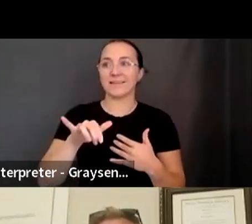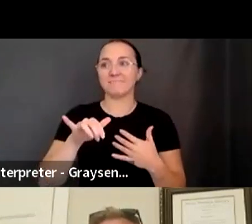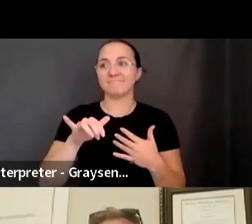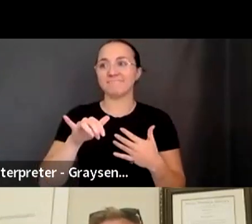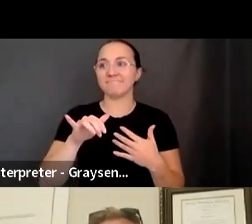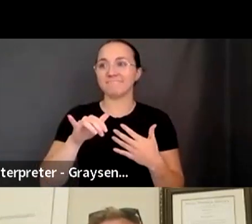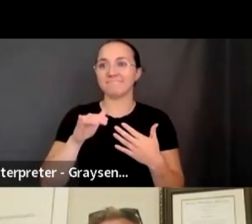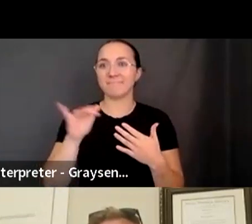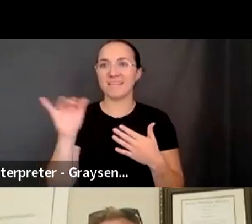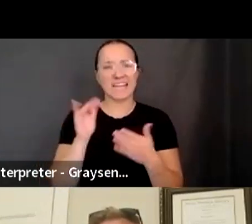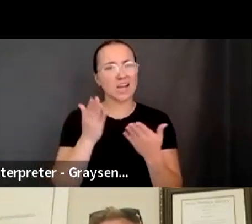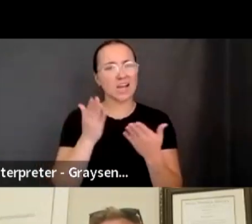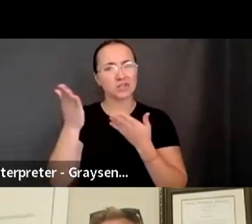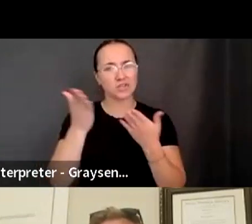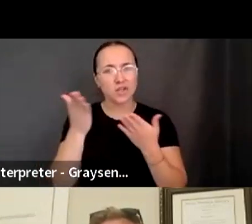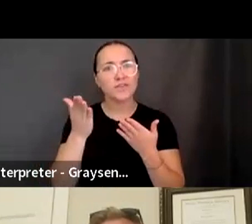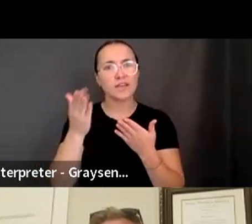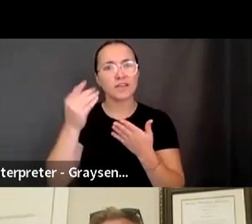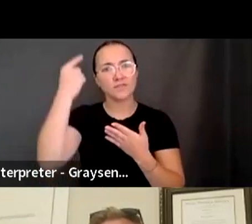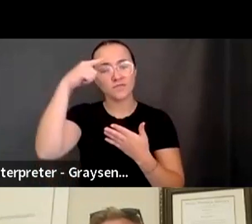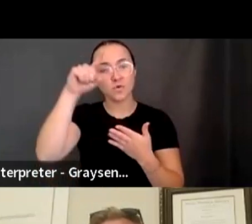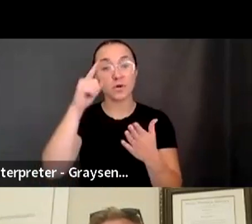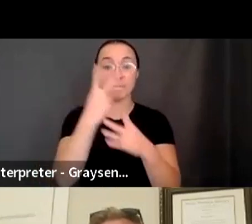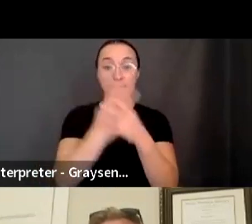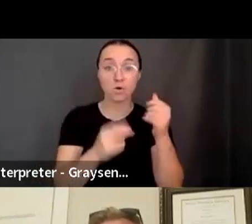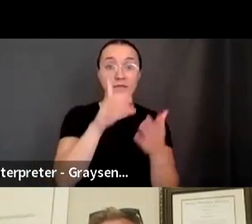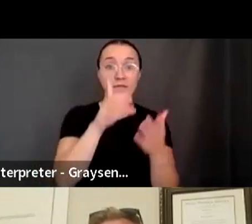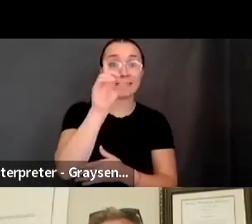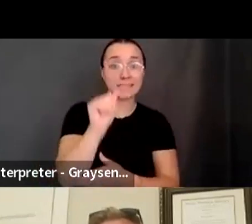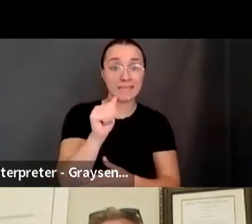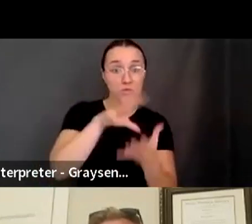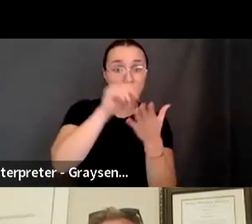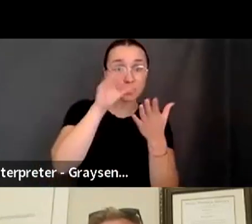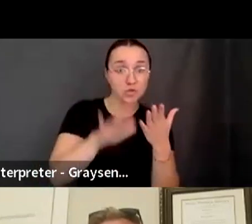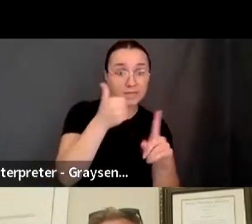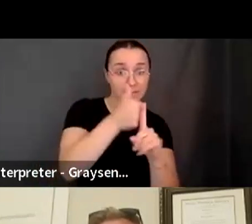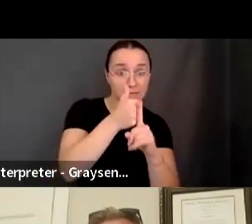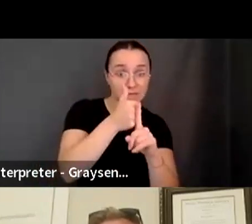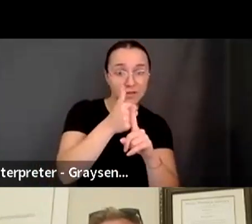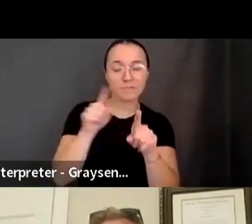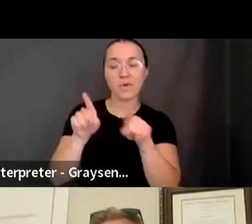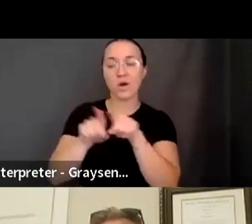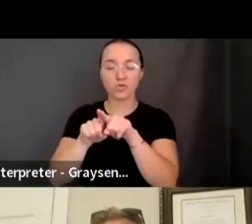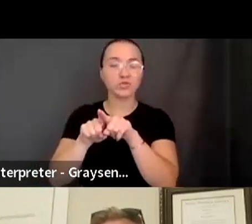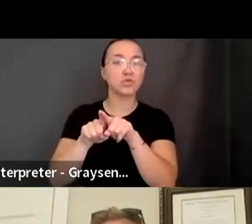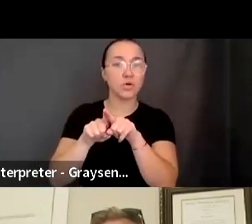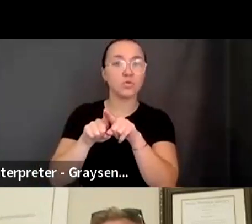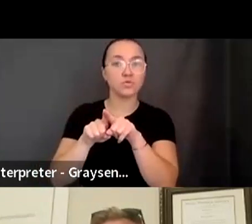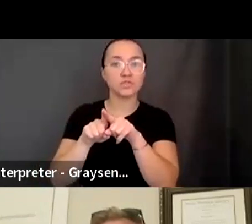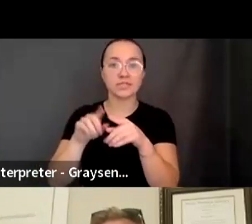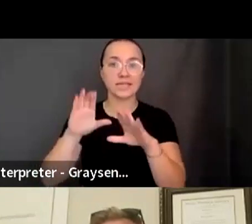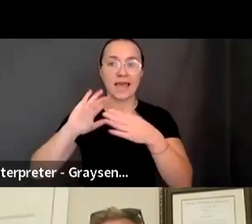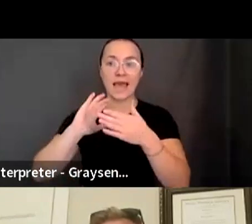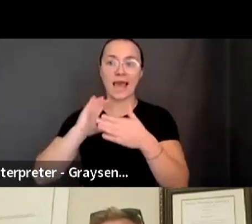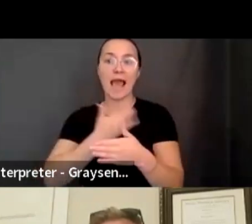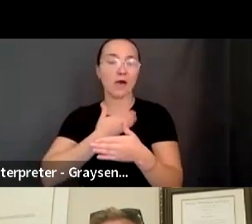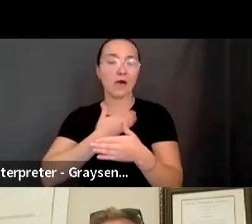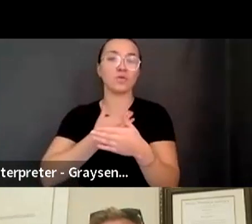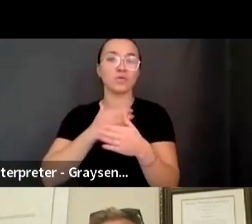to, you know, both the disabled students themselves and to the wider, you know, to our community more